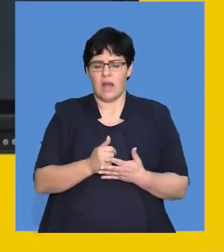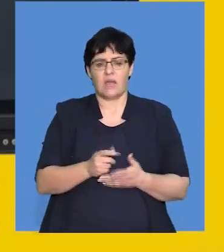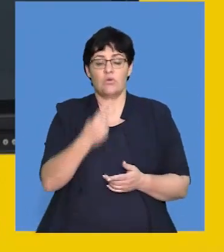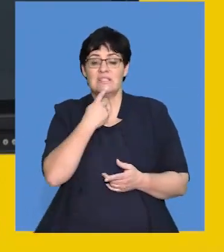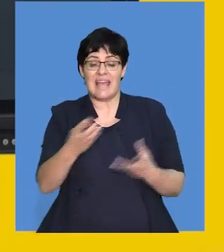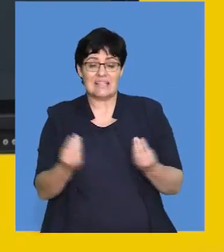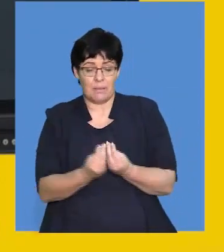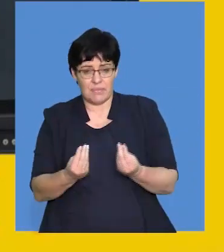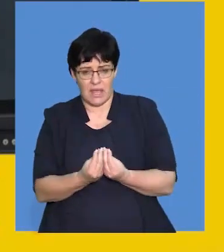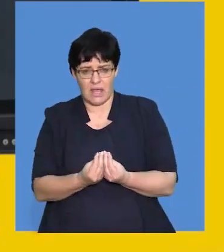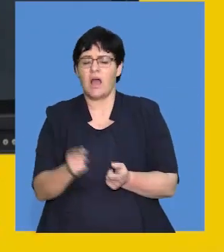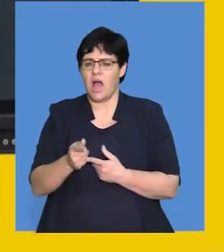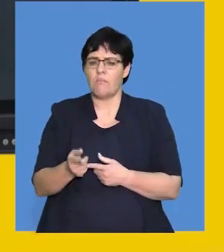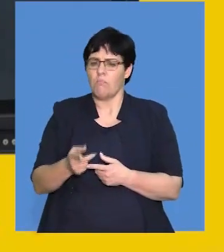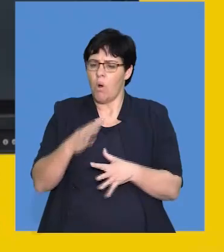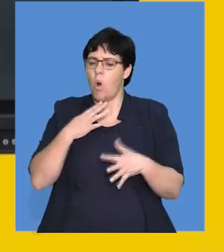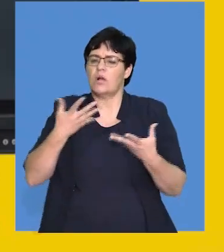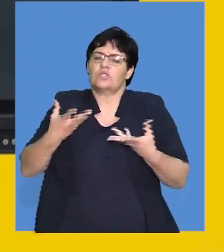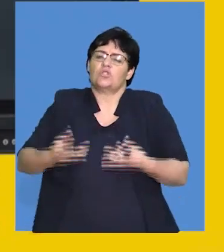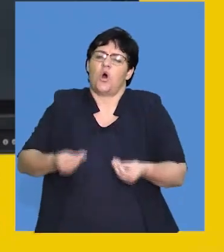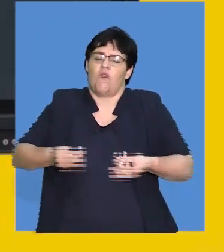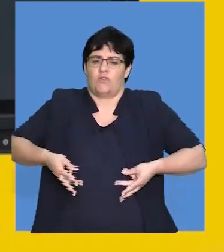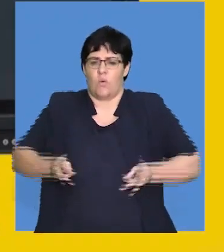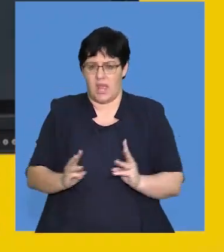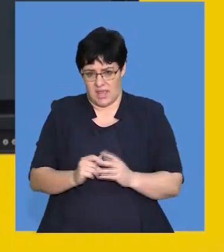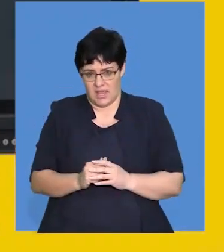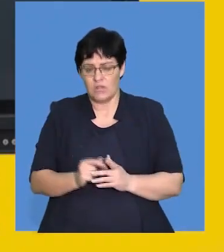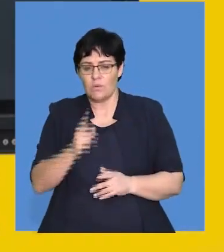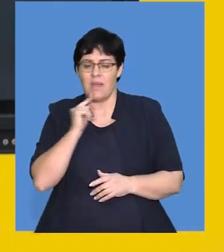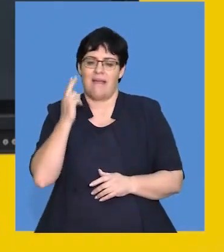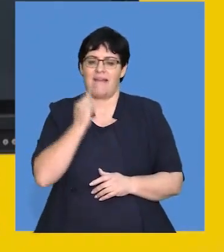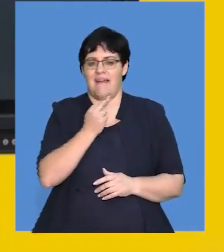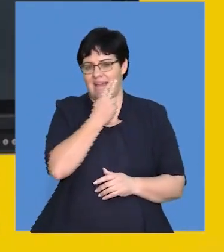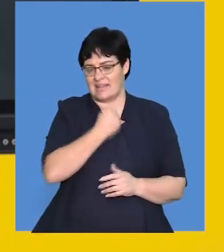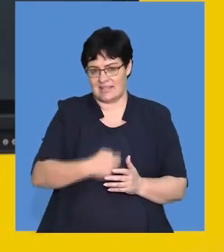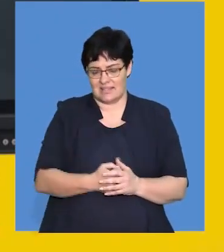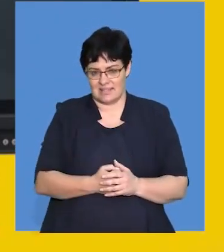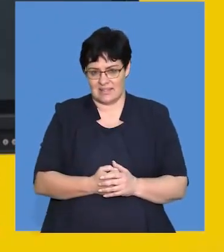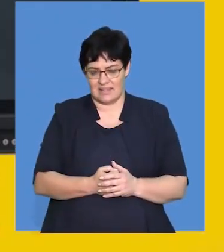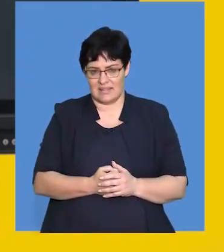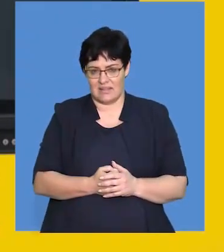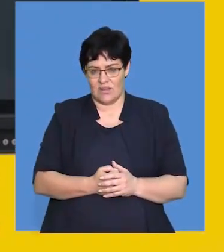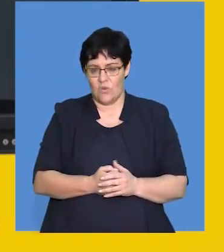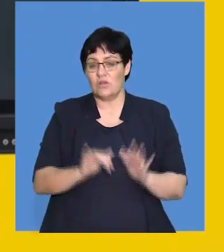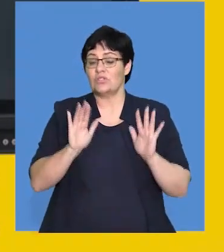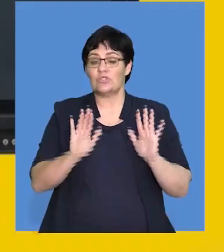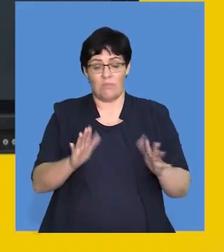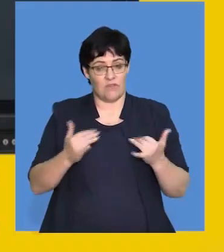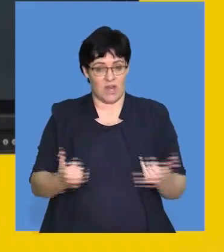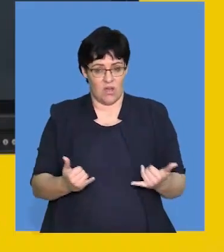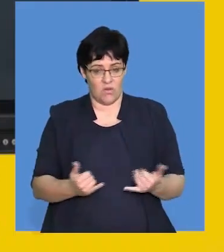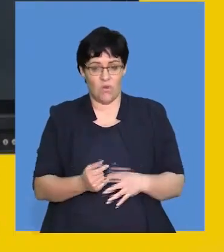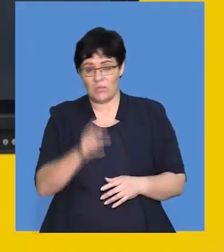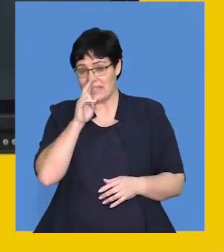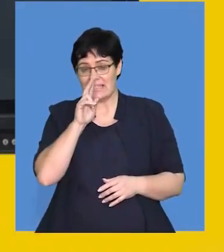say something in the most subtle way you can, just to be kind. We are going to stop here for now. I shall